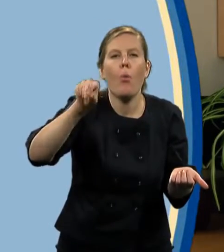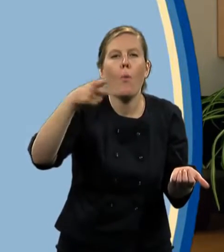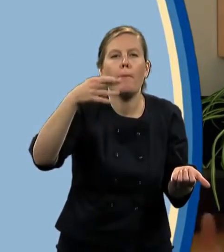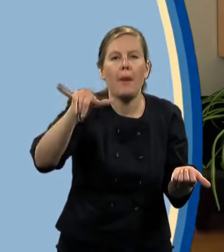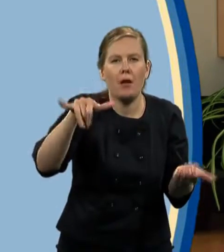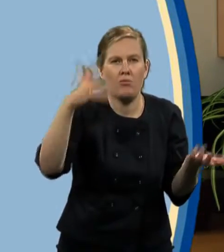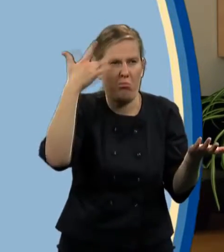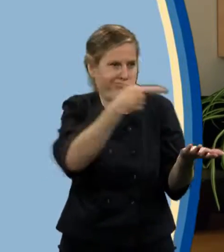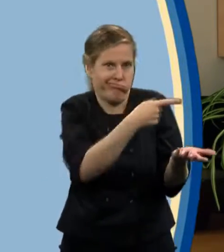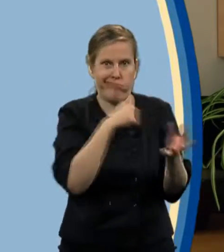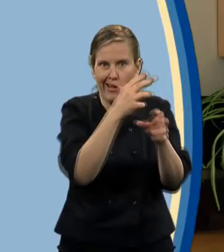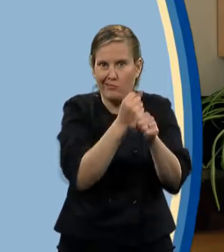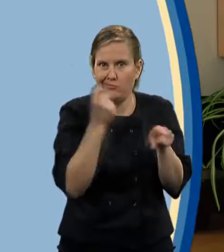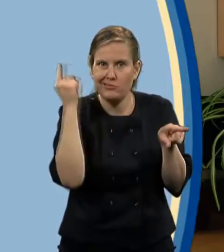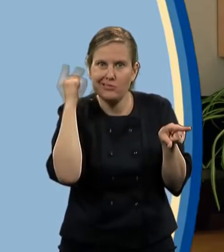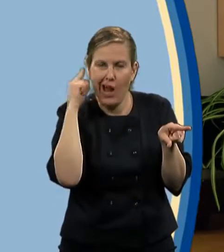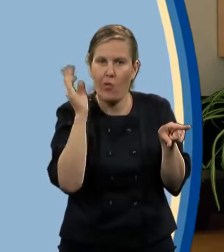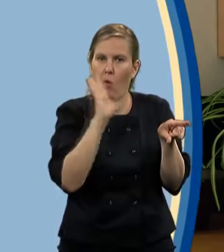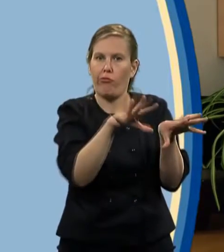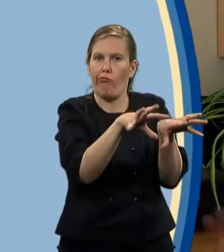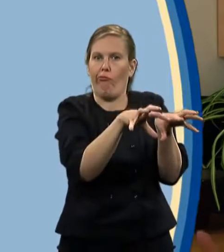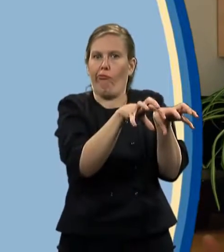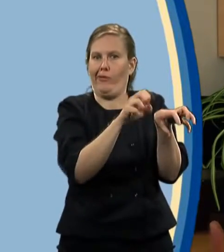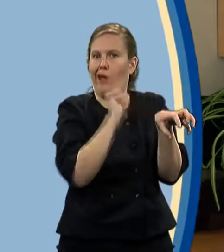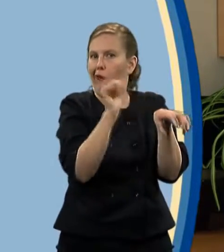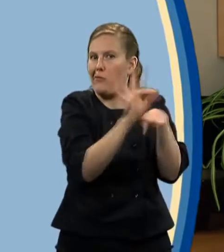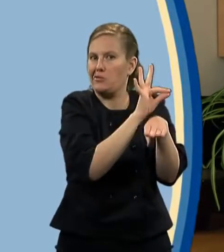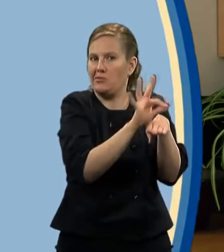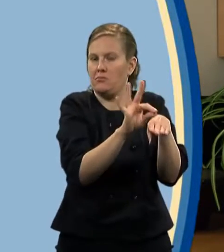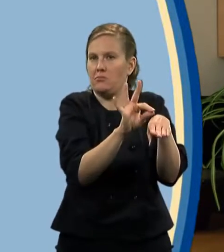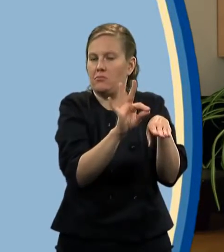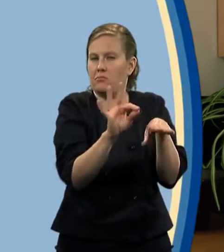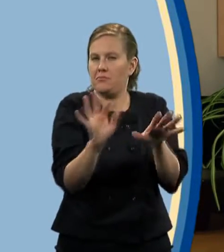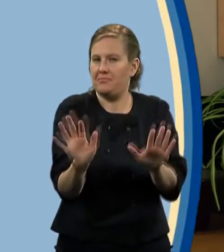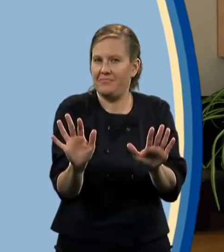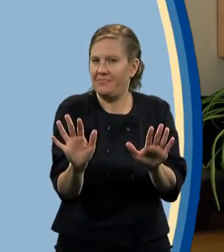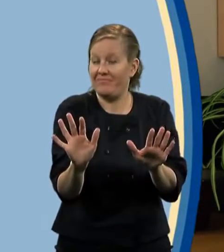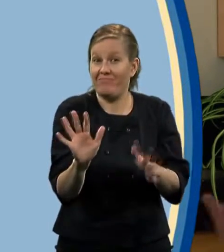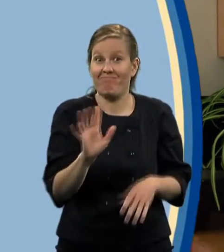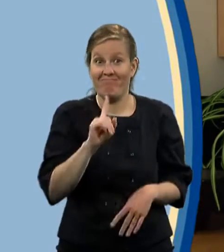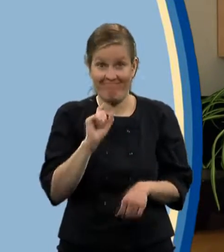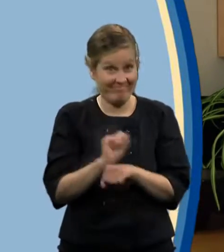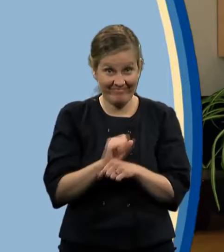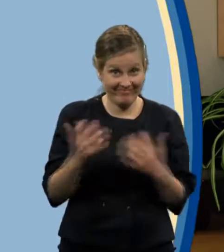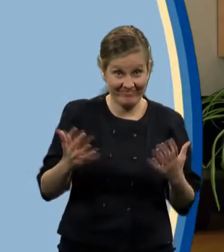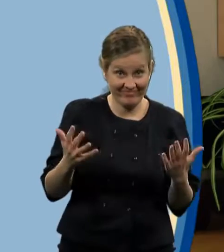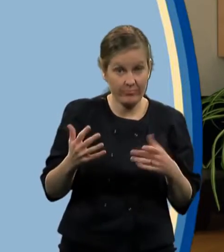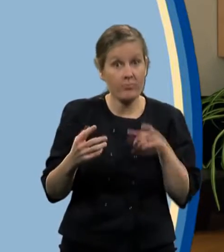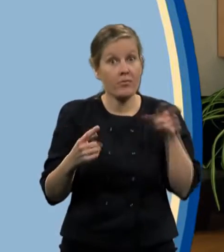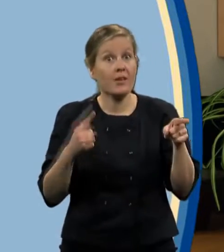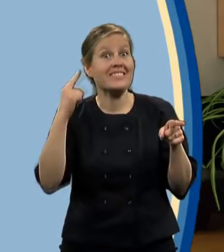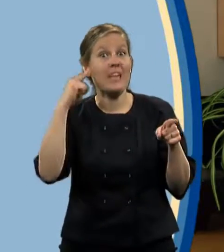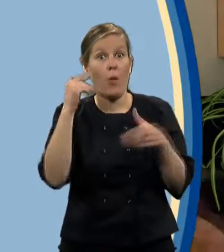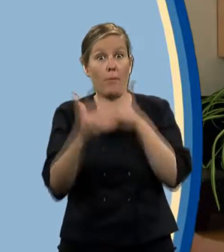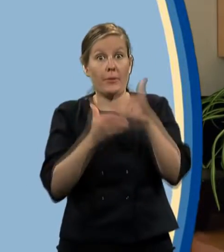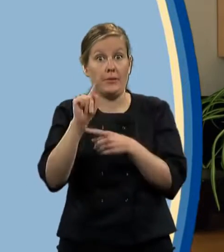should have shriveled up and died. That tissue should have atrophied. That tissue should have, because it didn't get sound